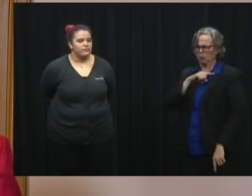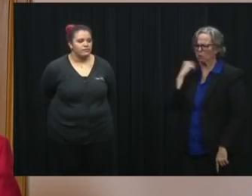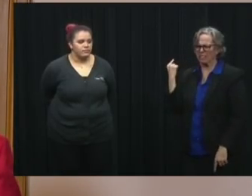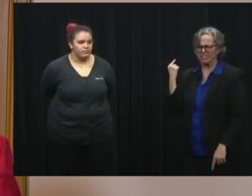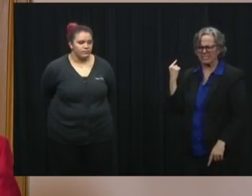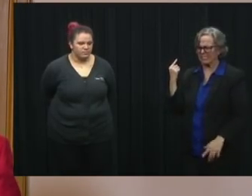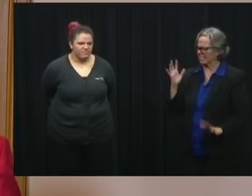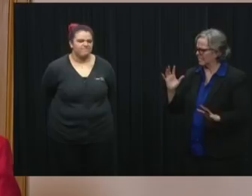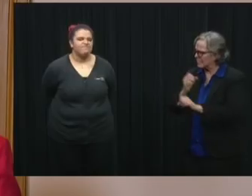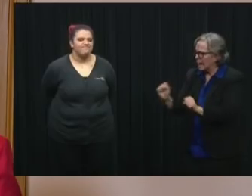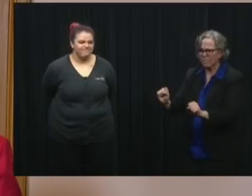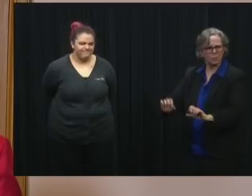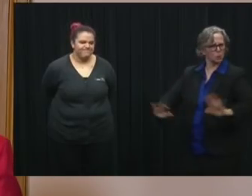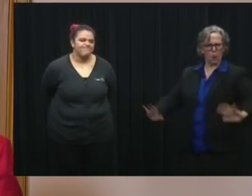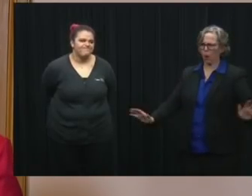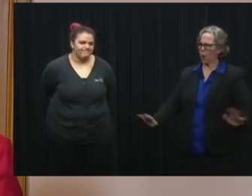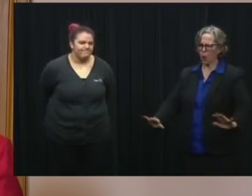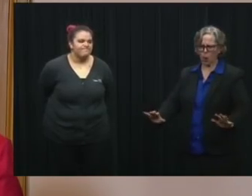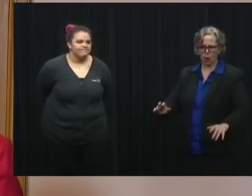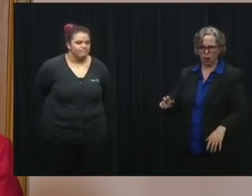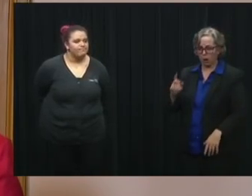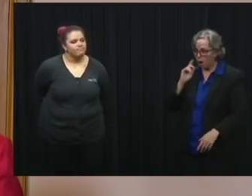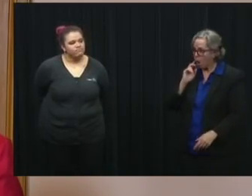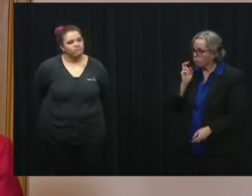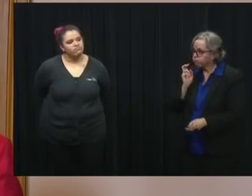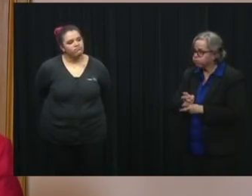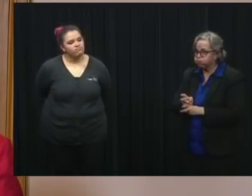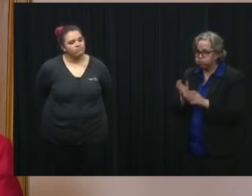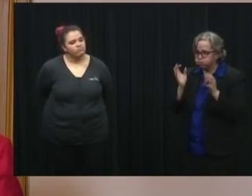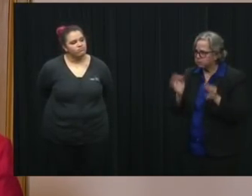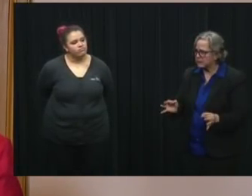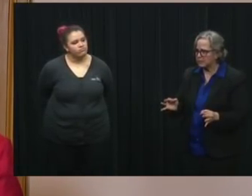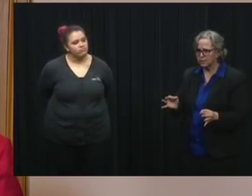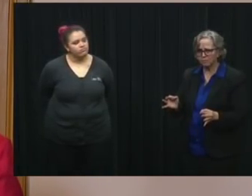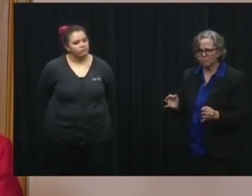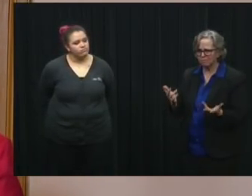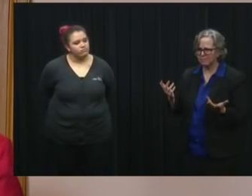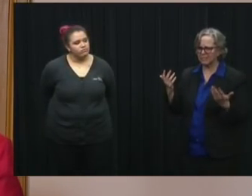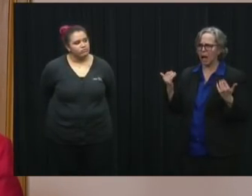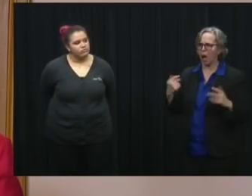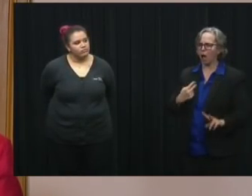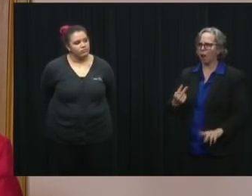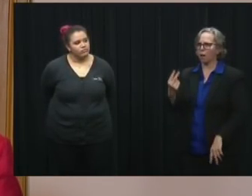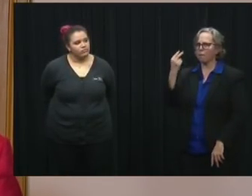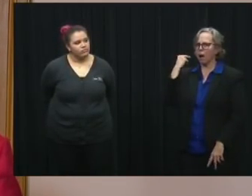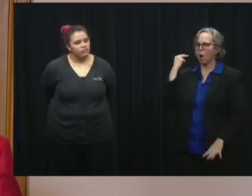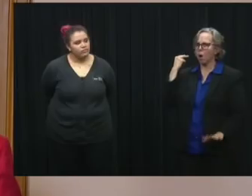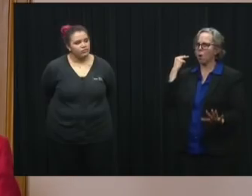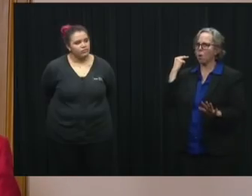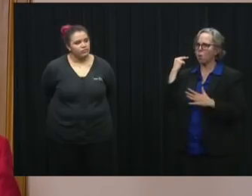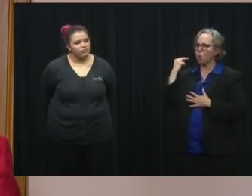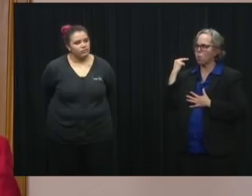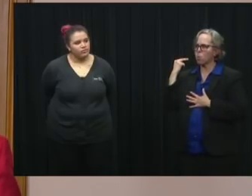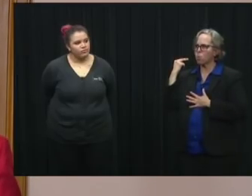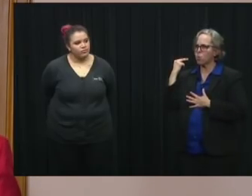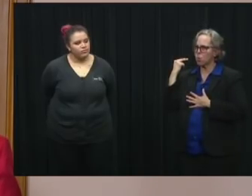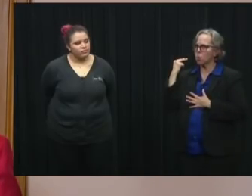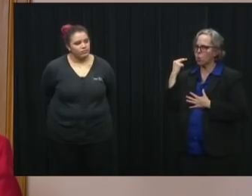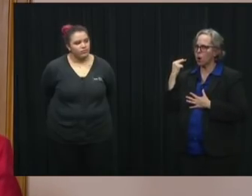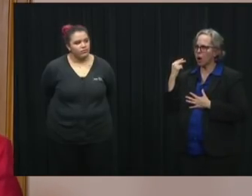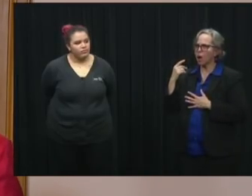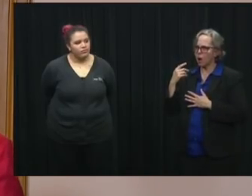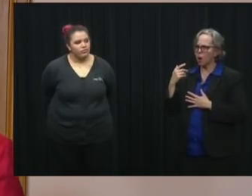was a tough decision. But we look back on that now, and I think, gee, that was kind of almost like a no-brainer. That was